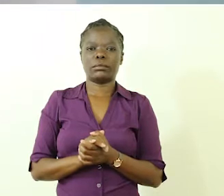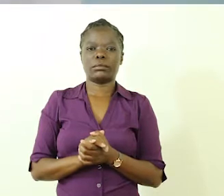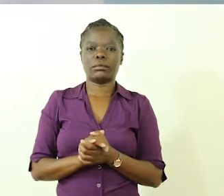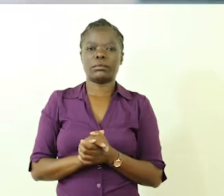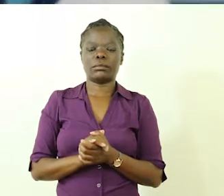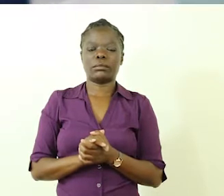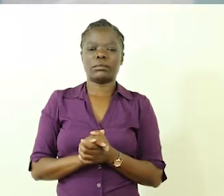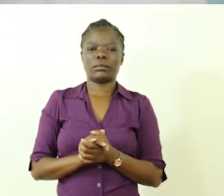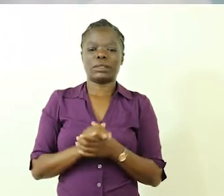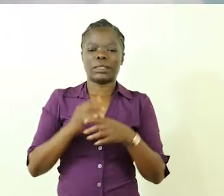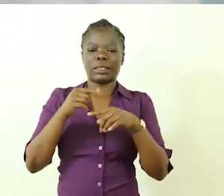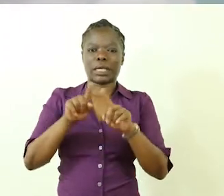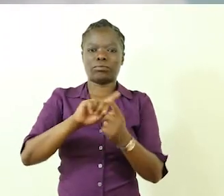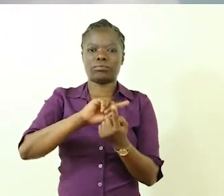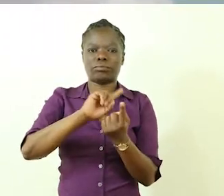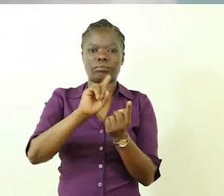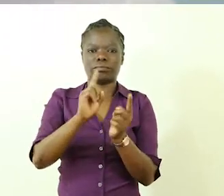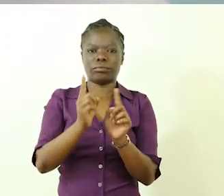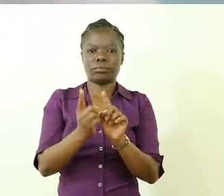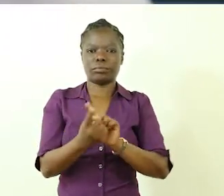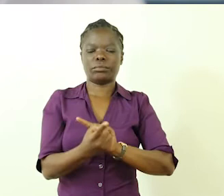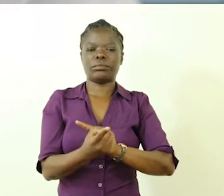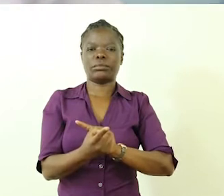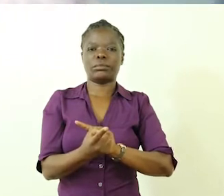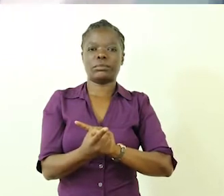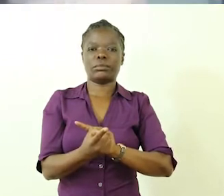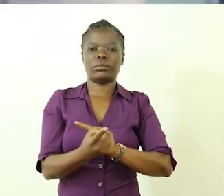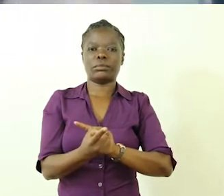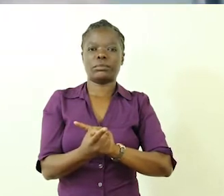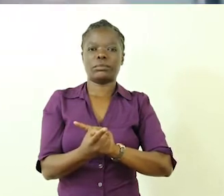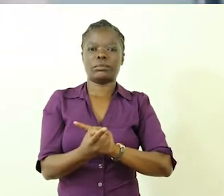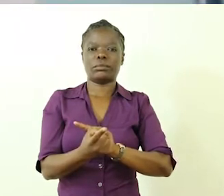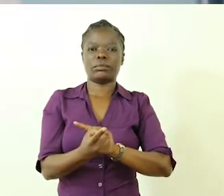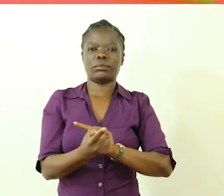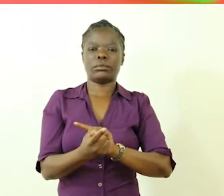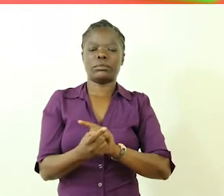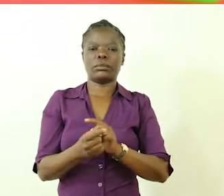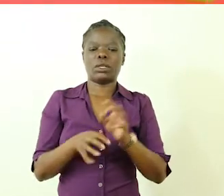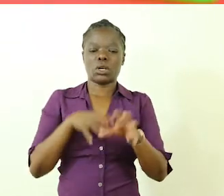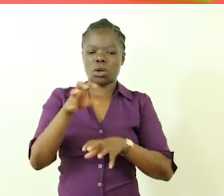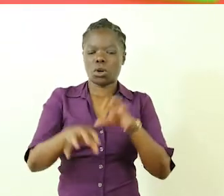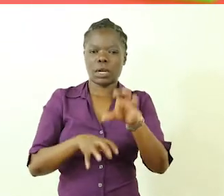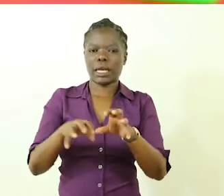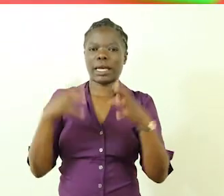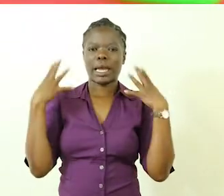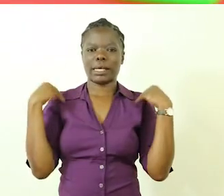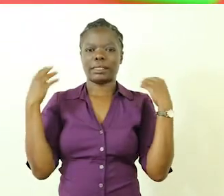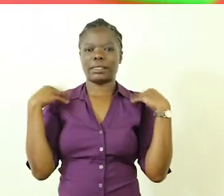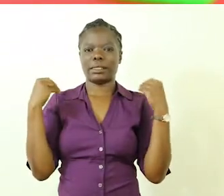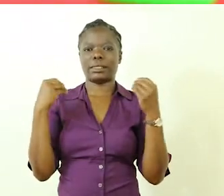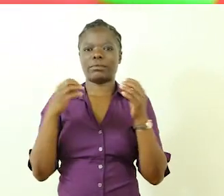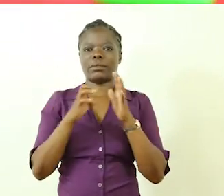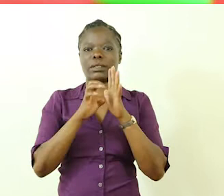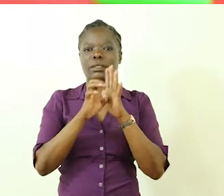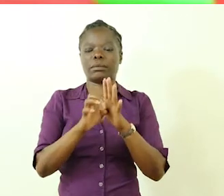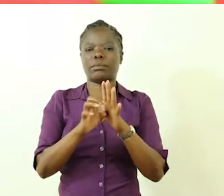Yeah, he's turning himself. That way, back. Crawling exercises such